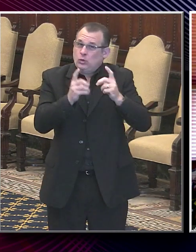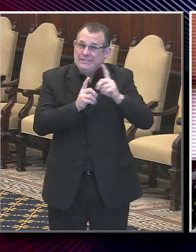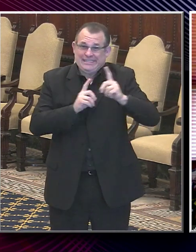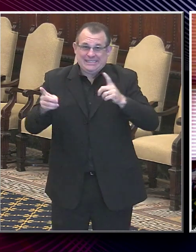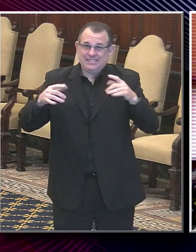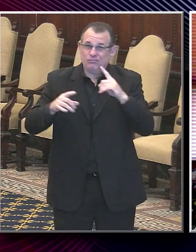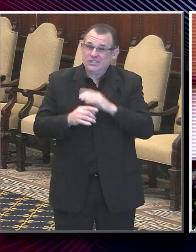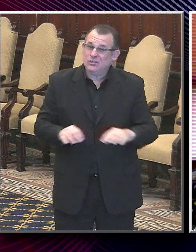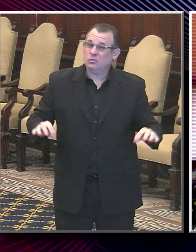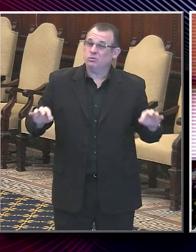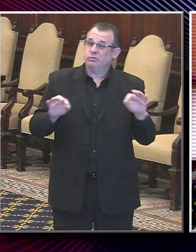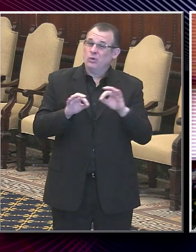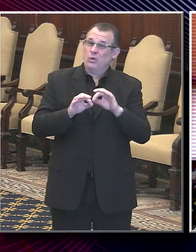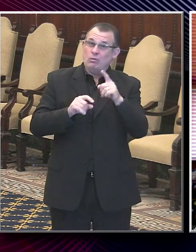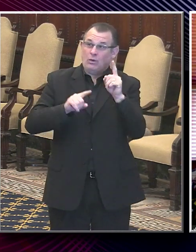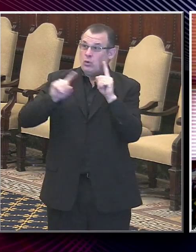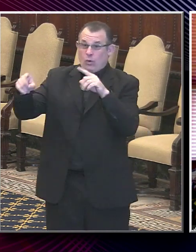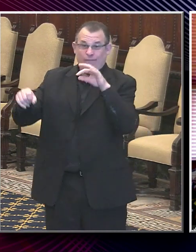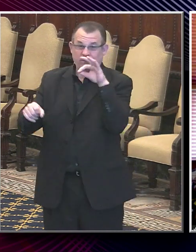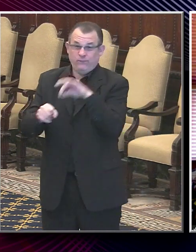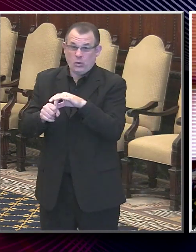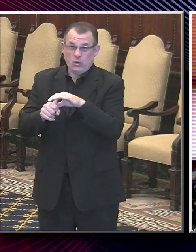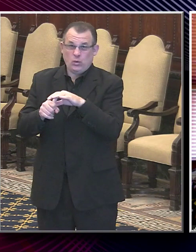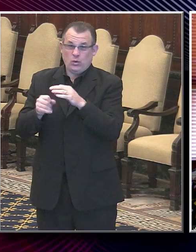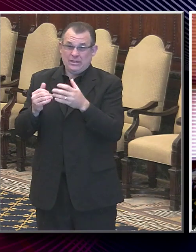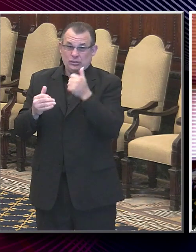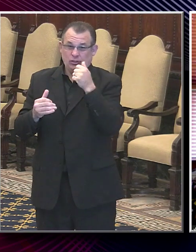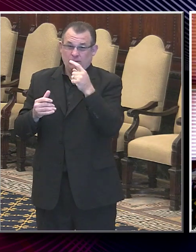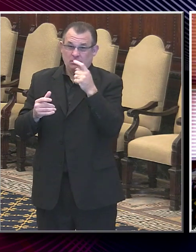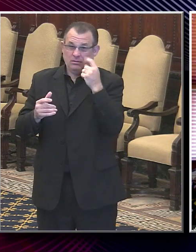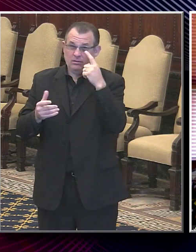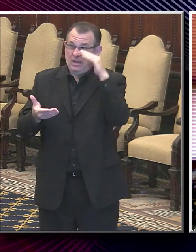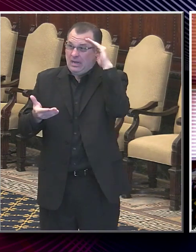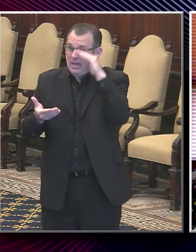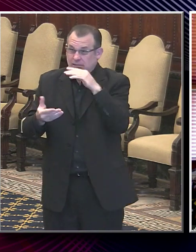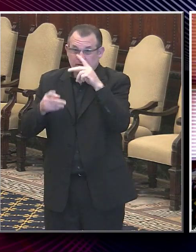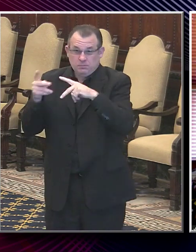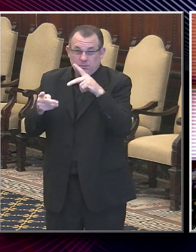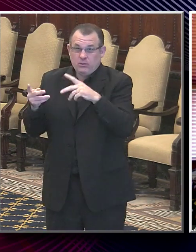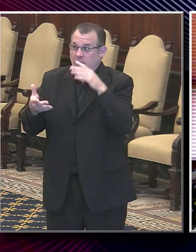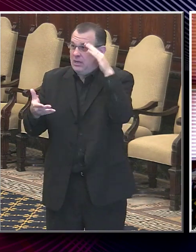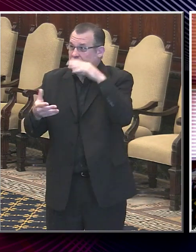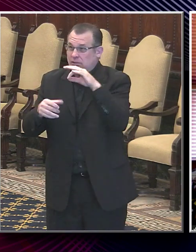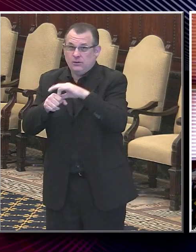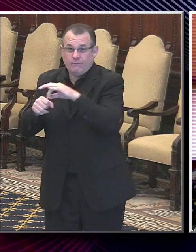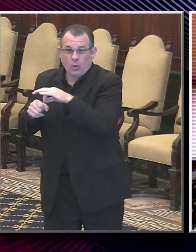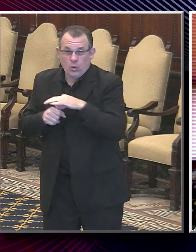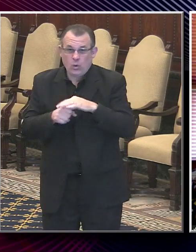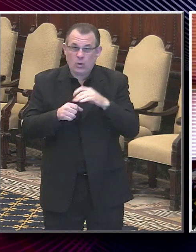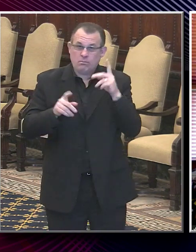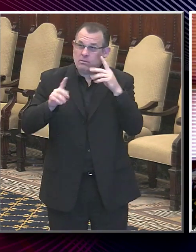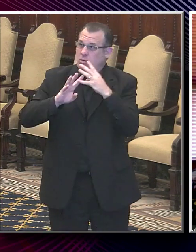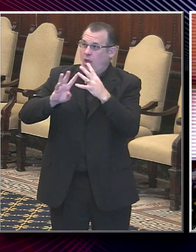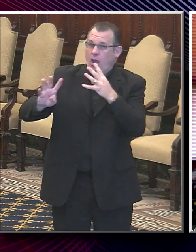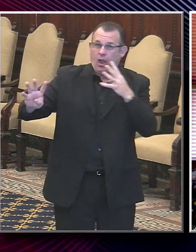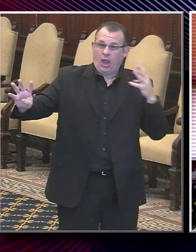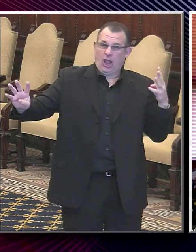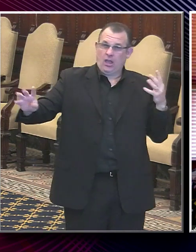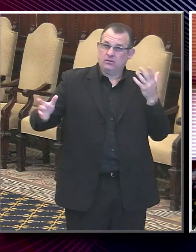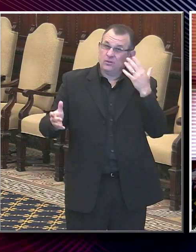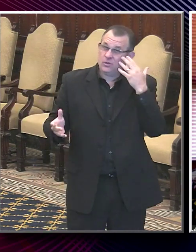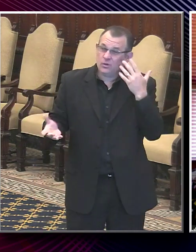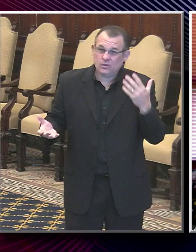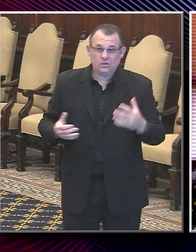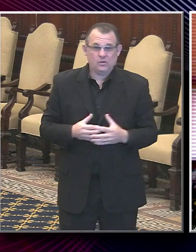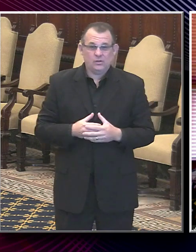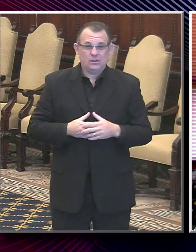challenges. There will be fewer polling places and fewer poll workers, and possibly long lines. So the best thing to do is to vote